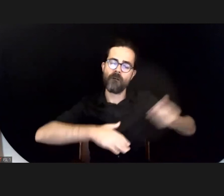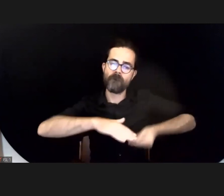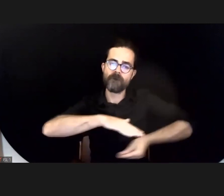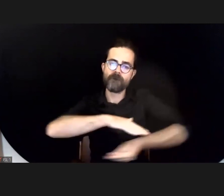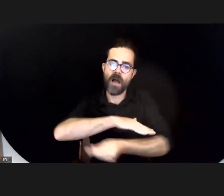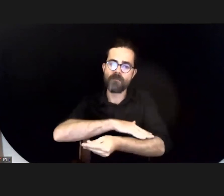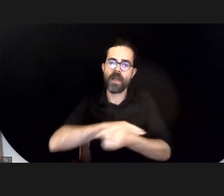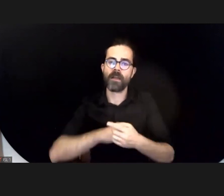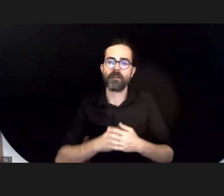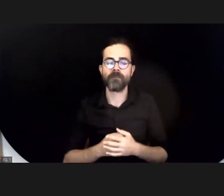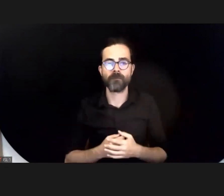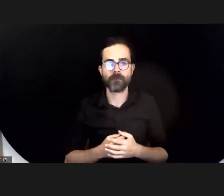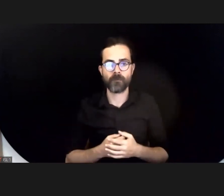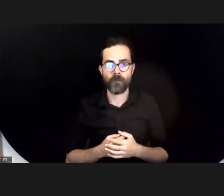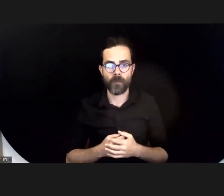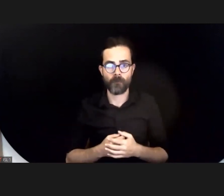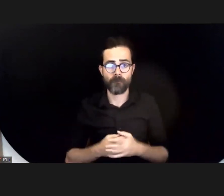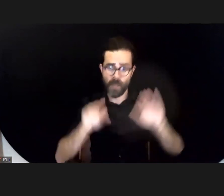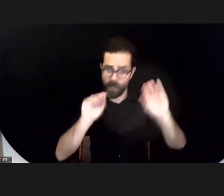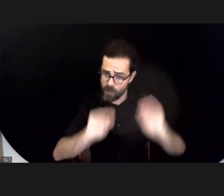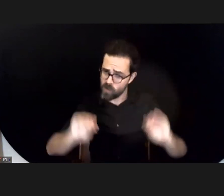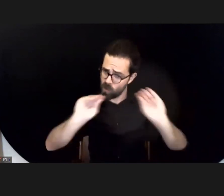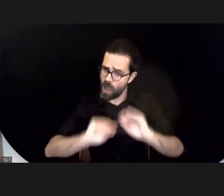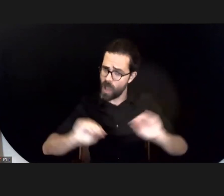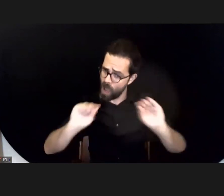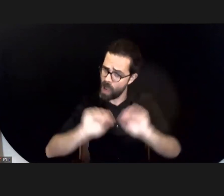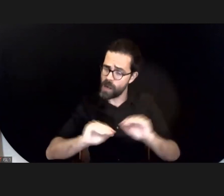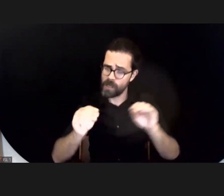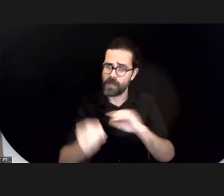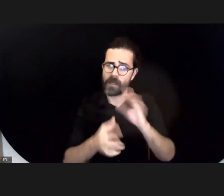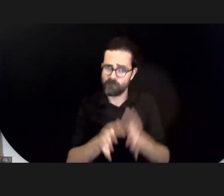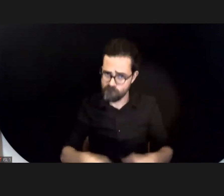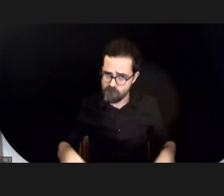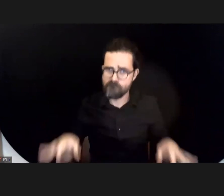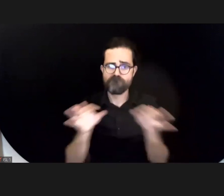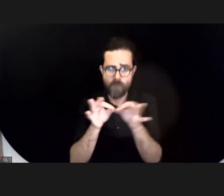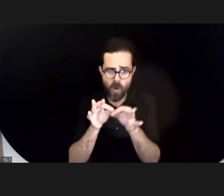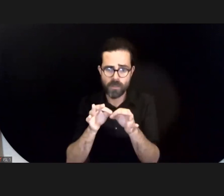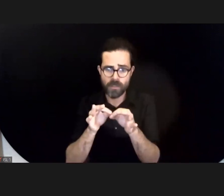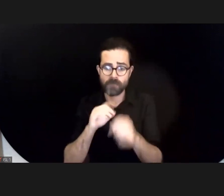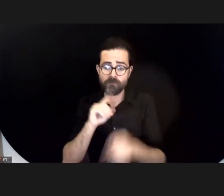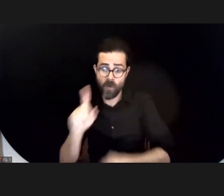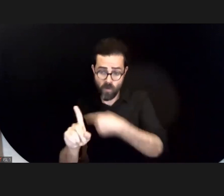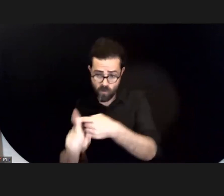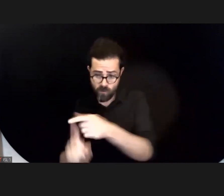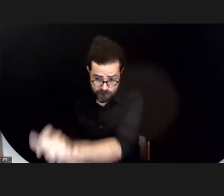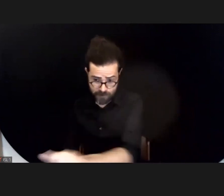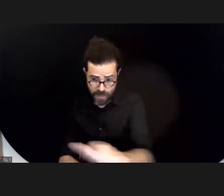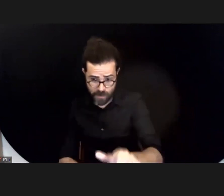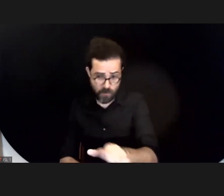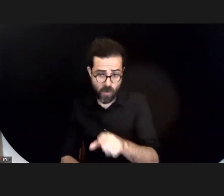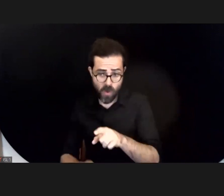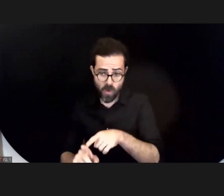technology. Training is also important, not just for those who will use the technology, the end user,